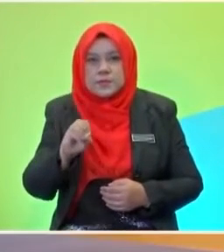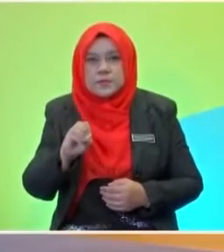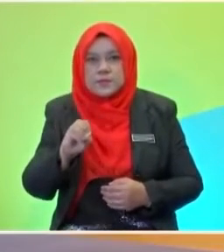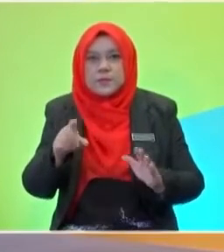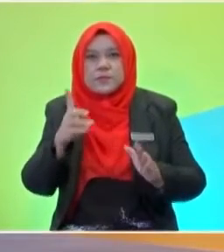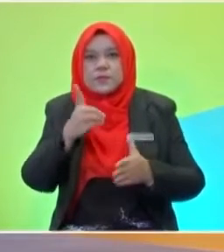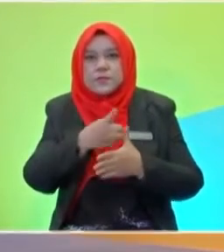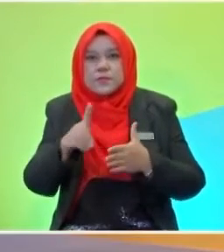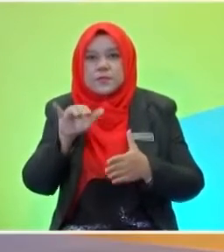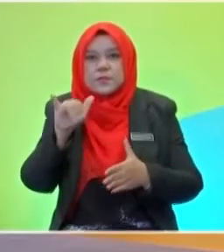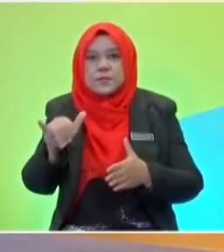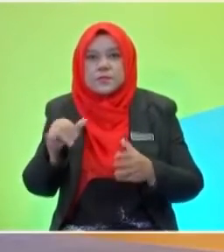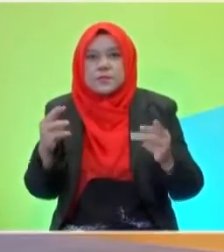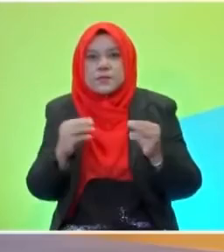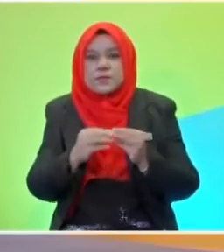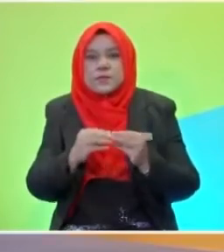1,250 divided by Y equals to